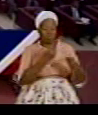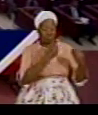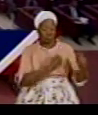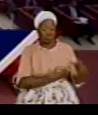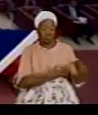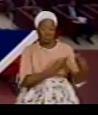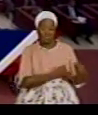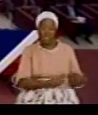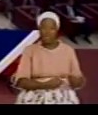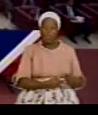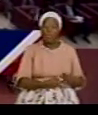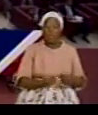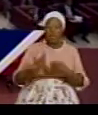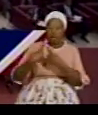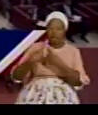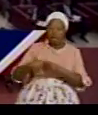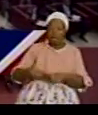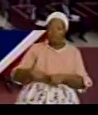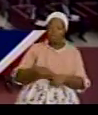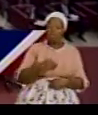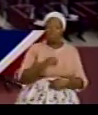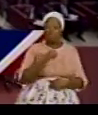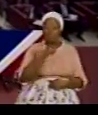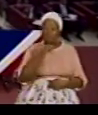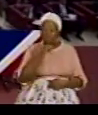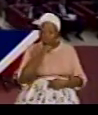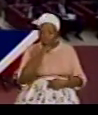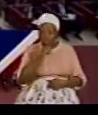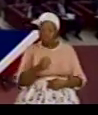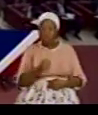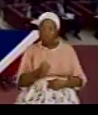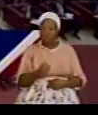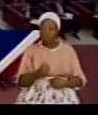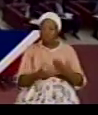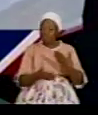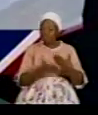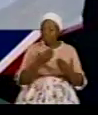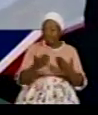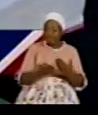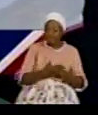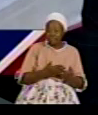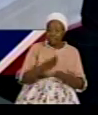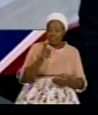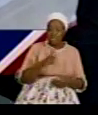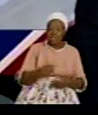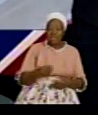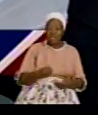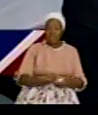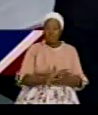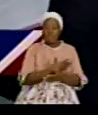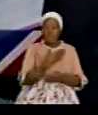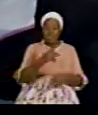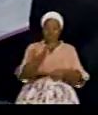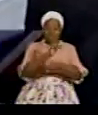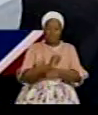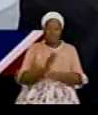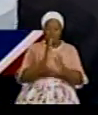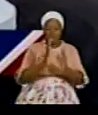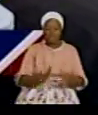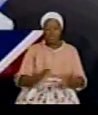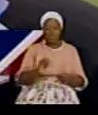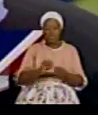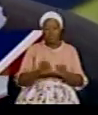Hearts cauterized by influential traditionalists. And number three, heaven